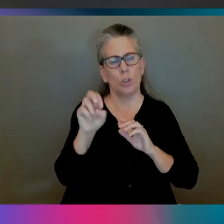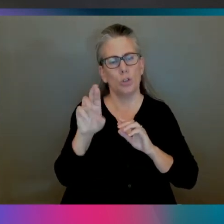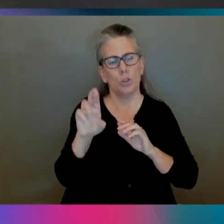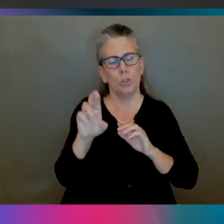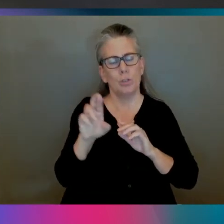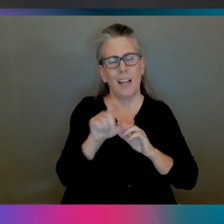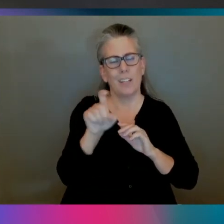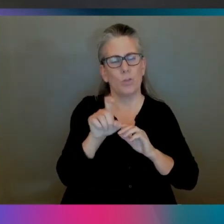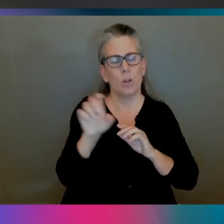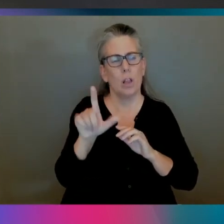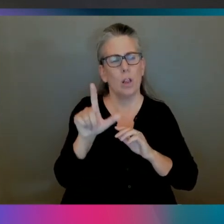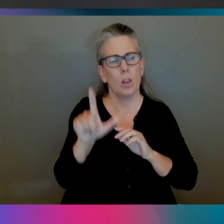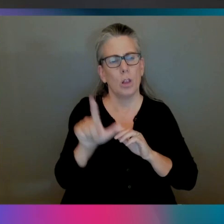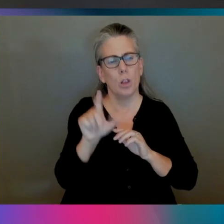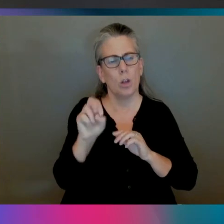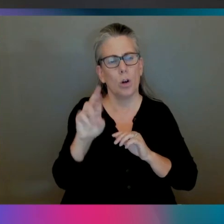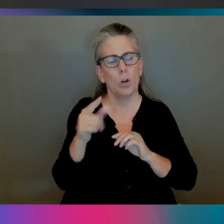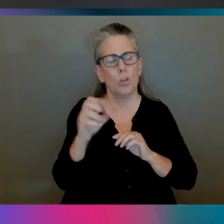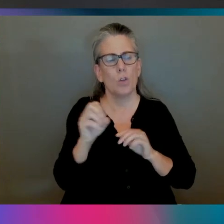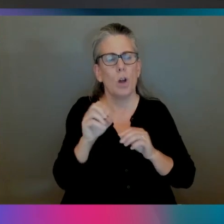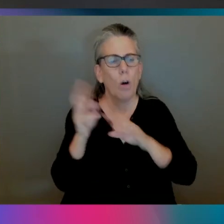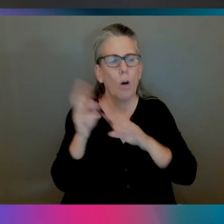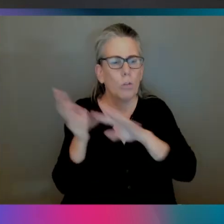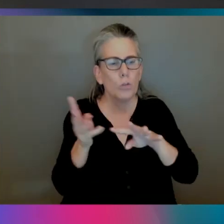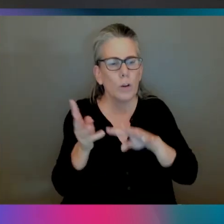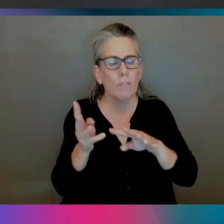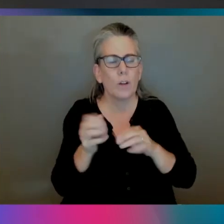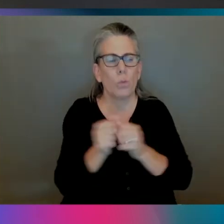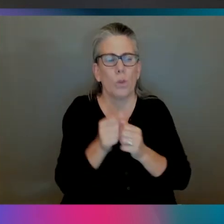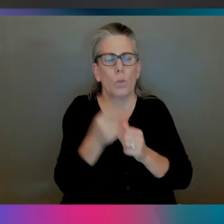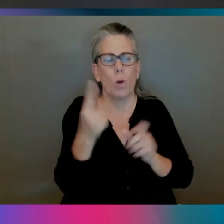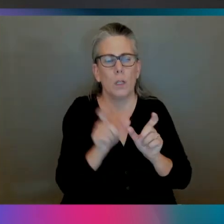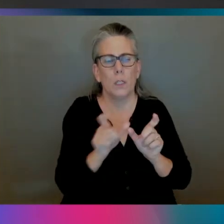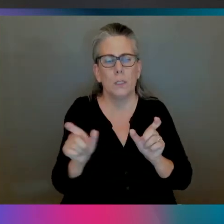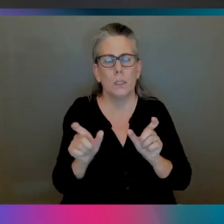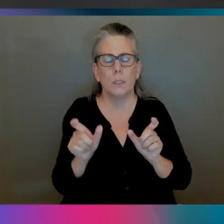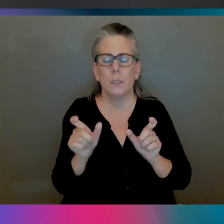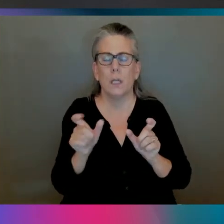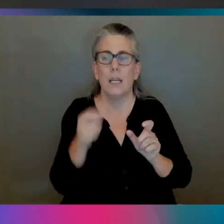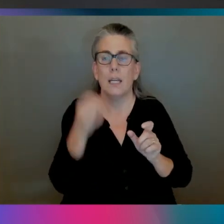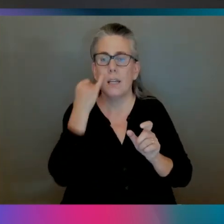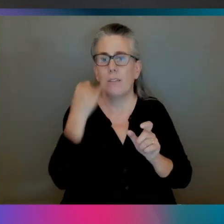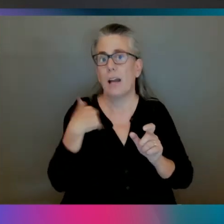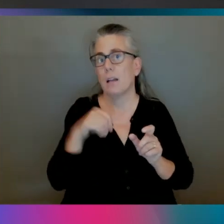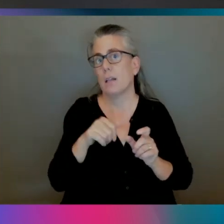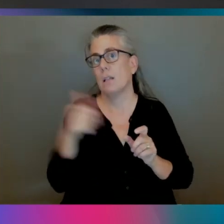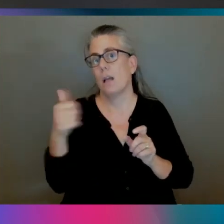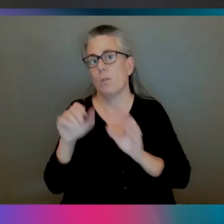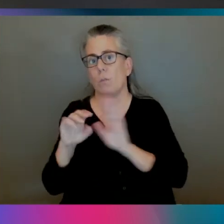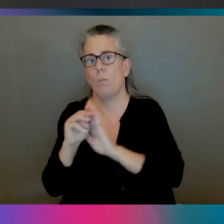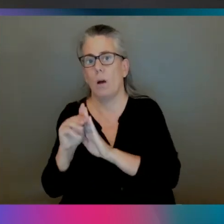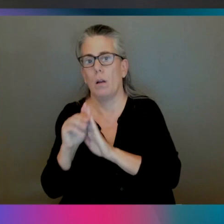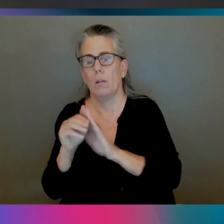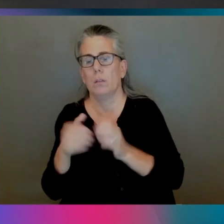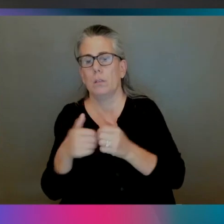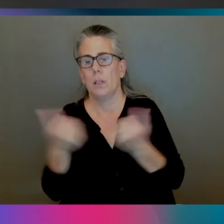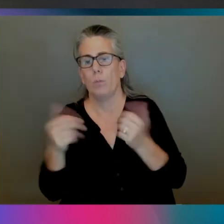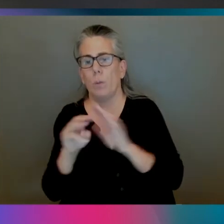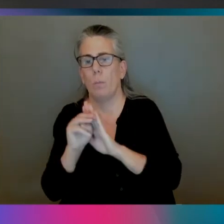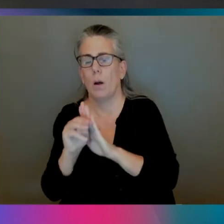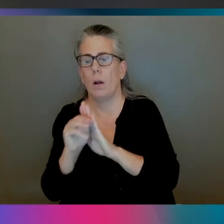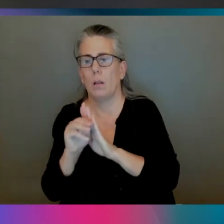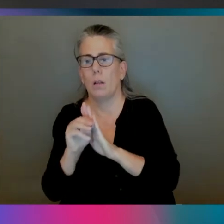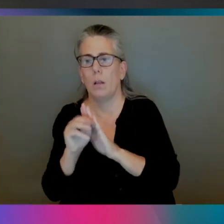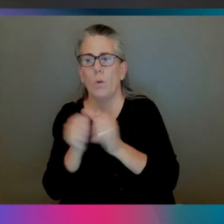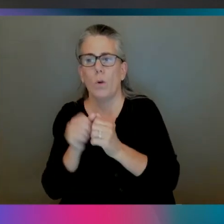traffic to that one instance. Okay. So if I had another model out there, if I had done multi-models to this endpoint, then we'd see the other one, and